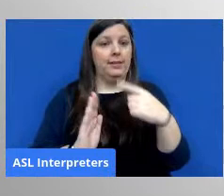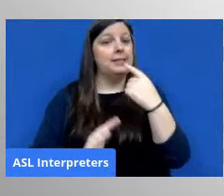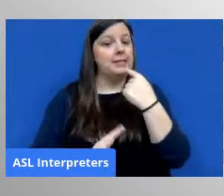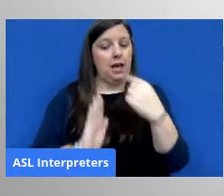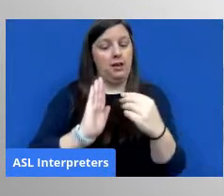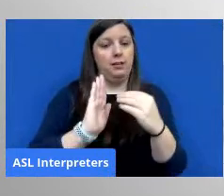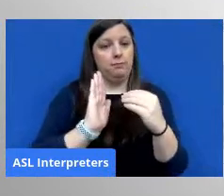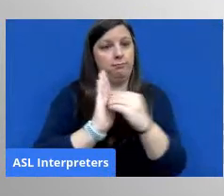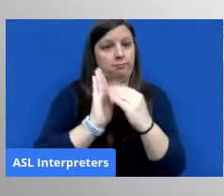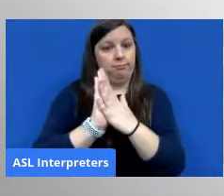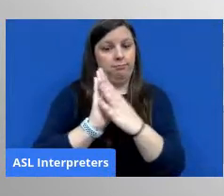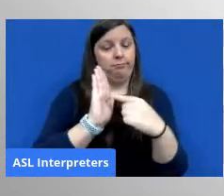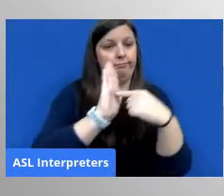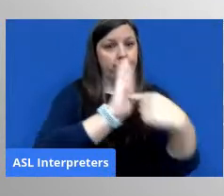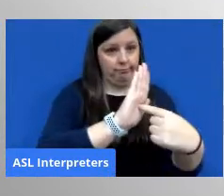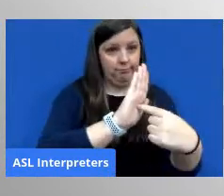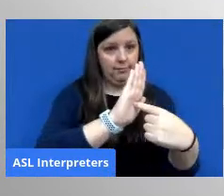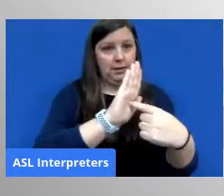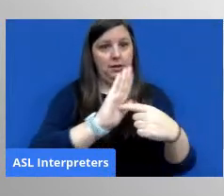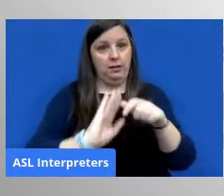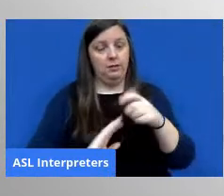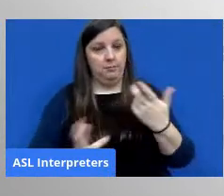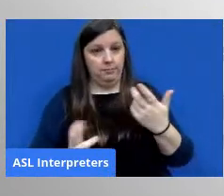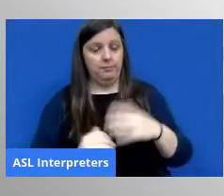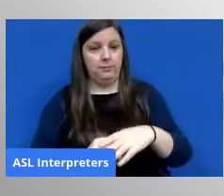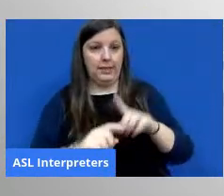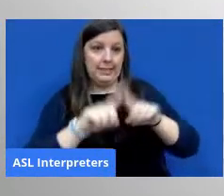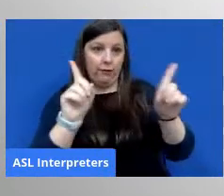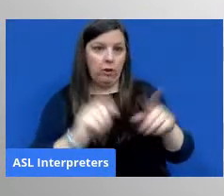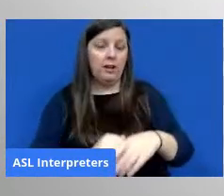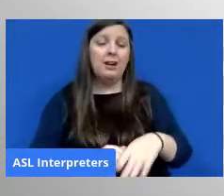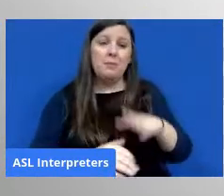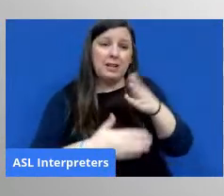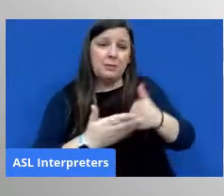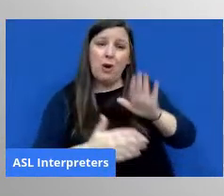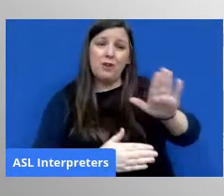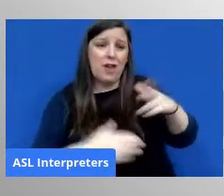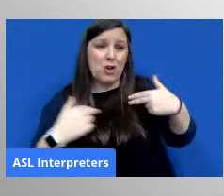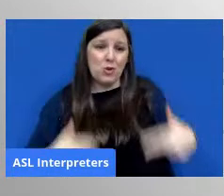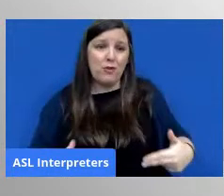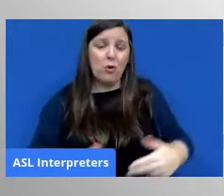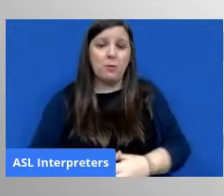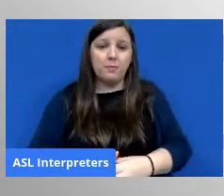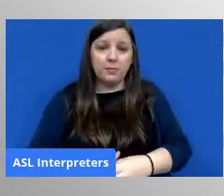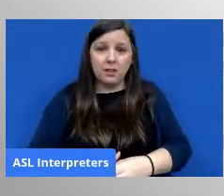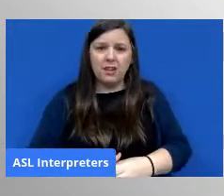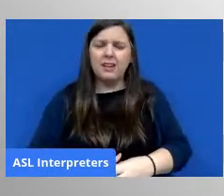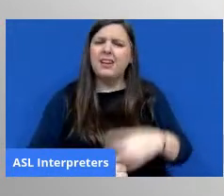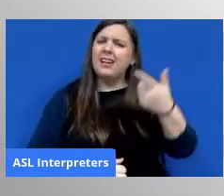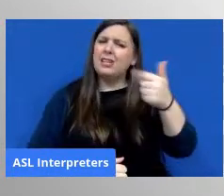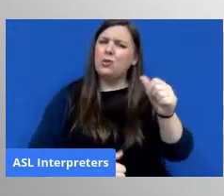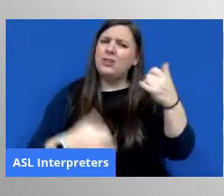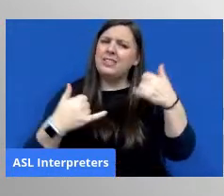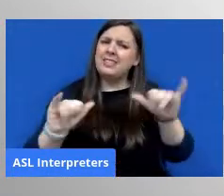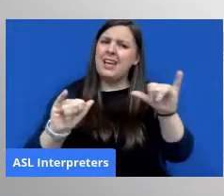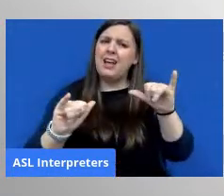I mean, it's part of their uniform. It's part of their. So is Georgia still an open carry state?